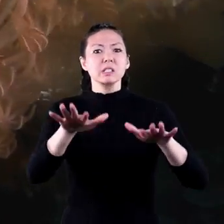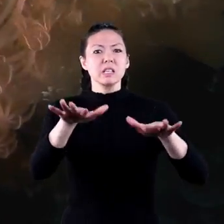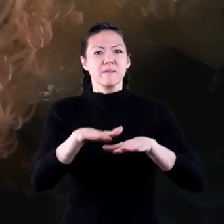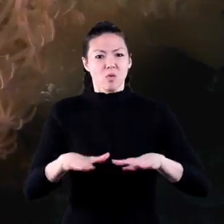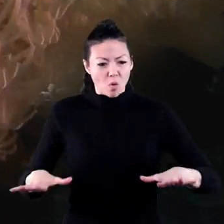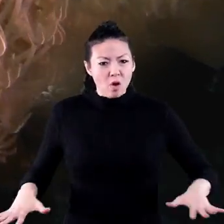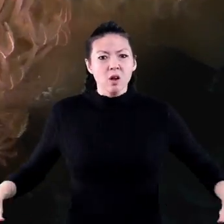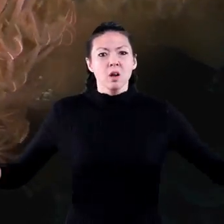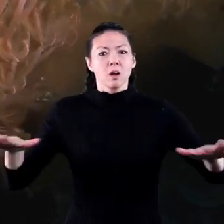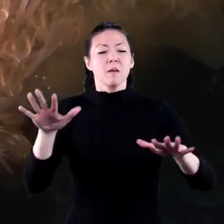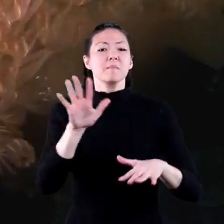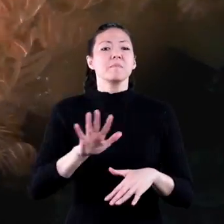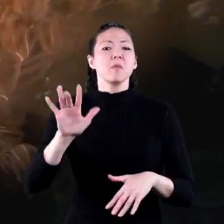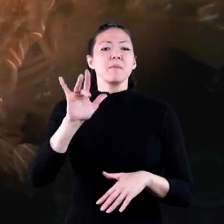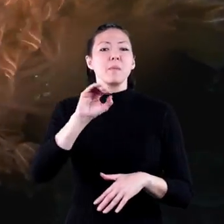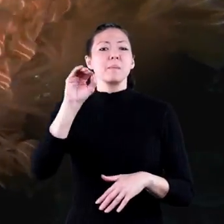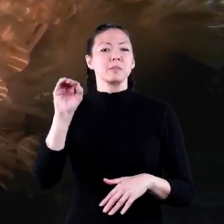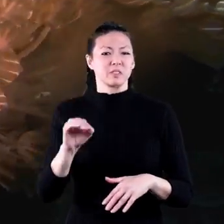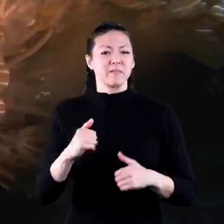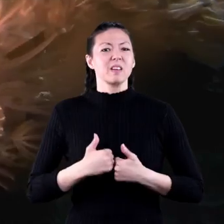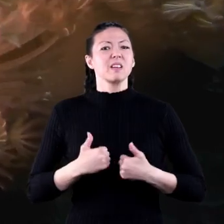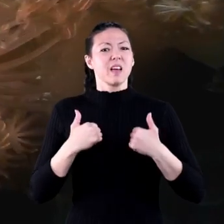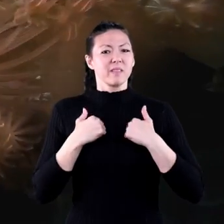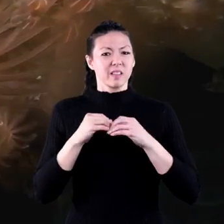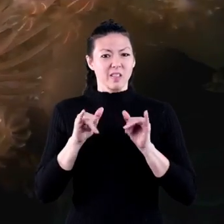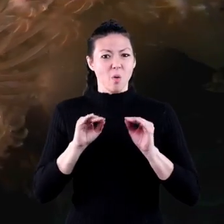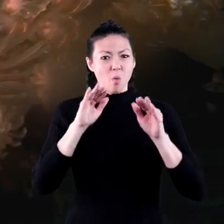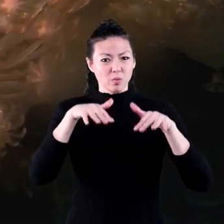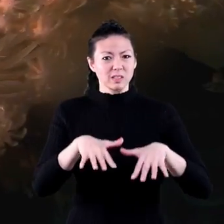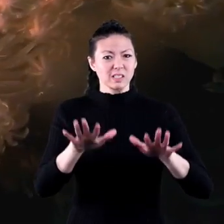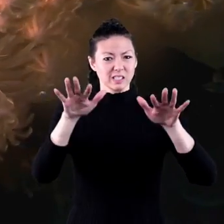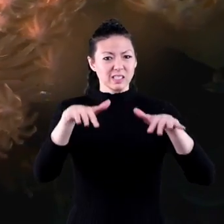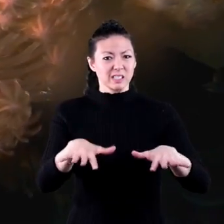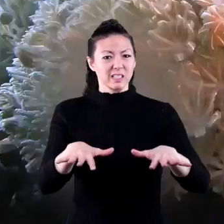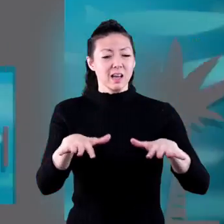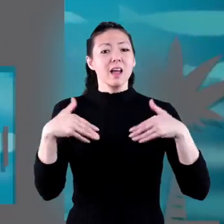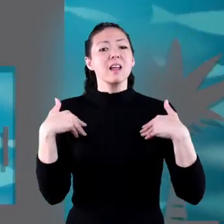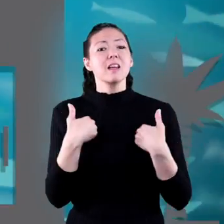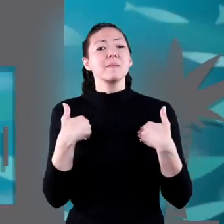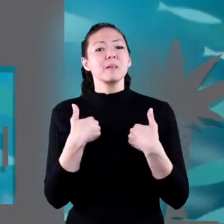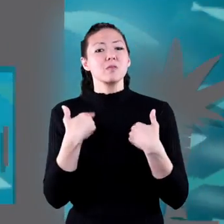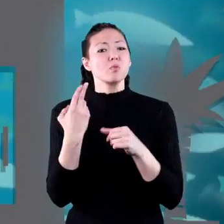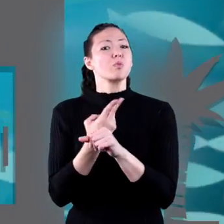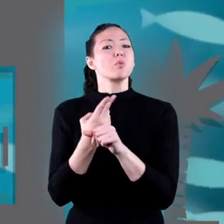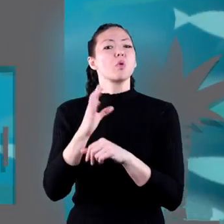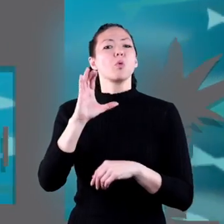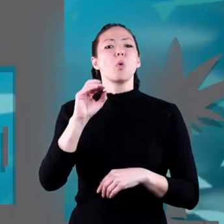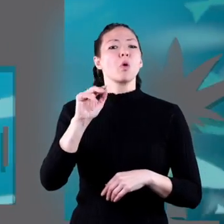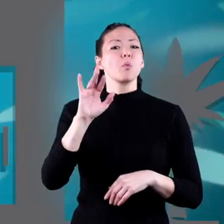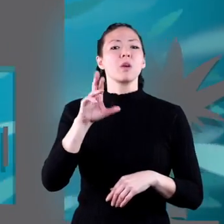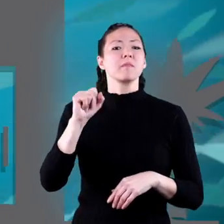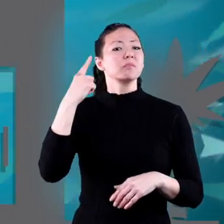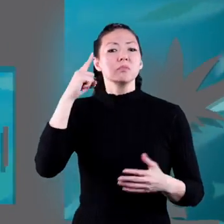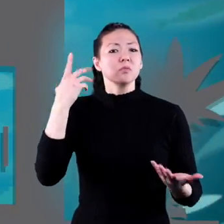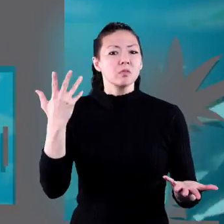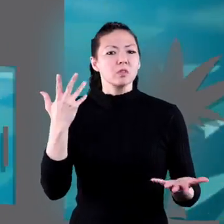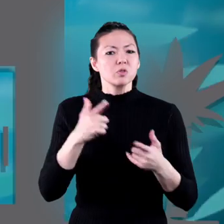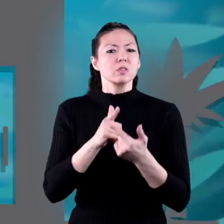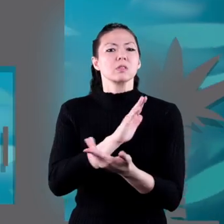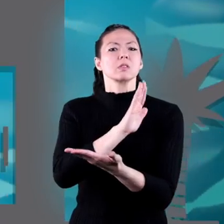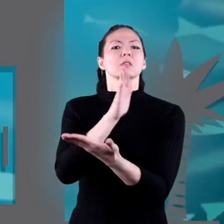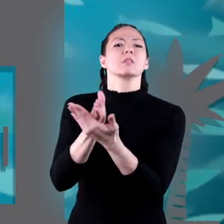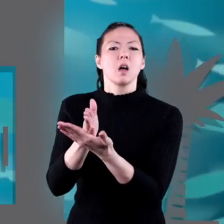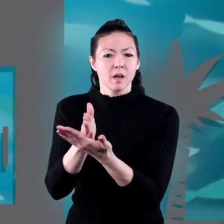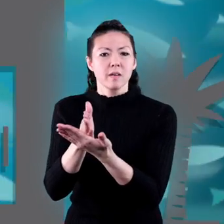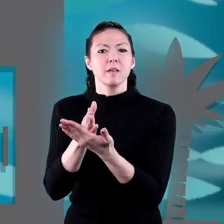floor, they make up 25% of life in the ocean. Animals use the coral reefs as stopping points as